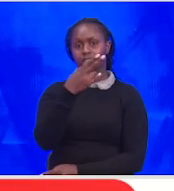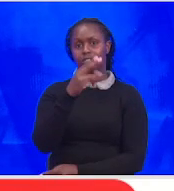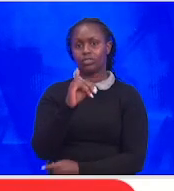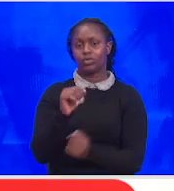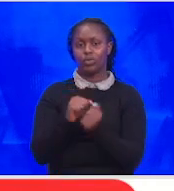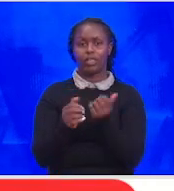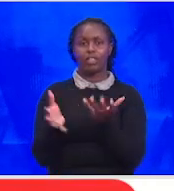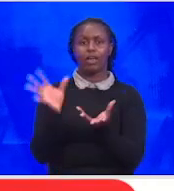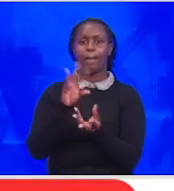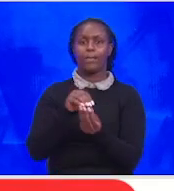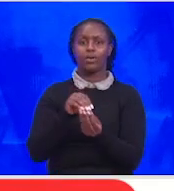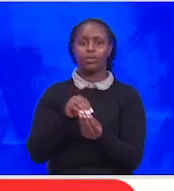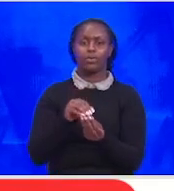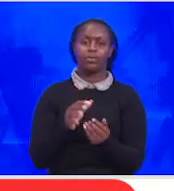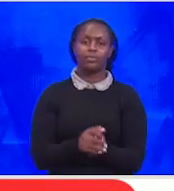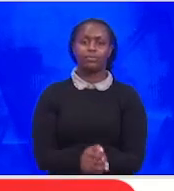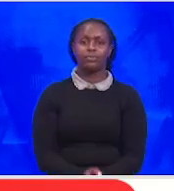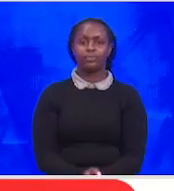more.